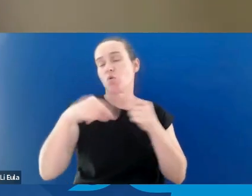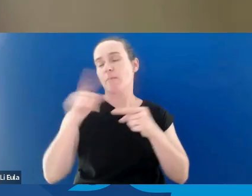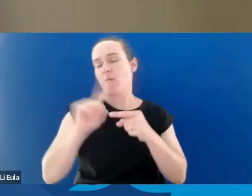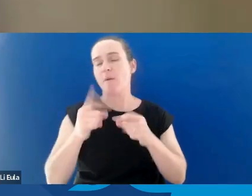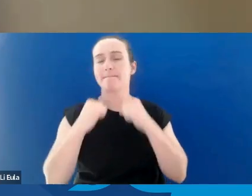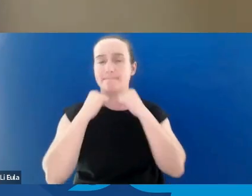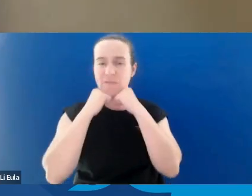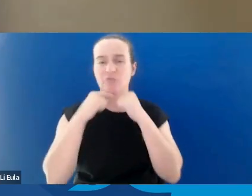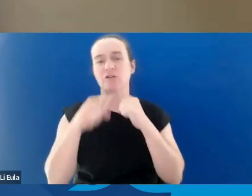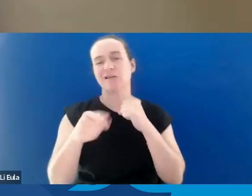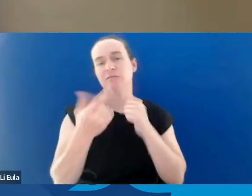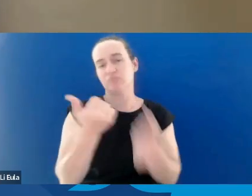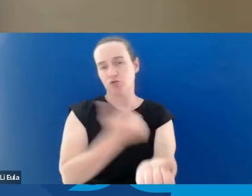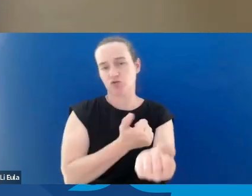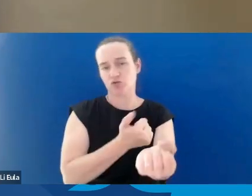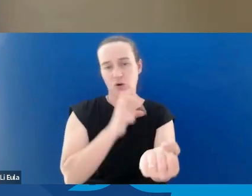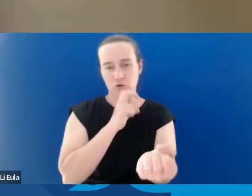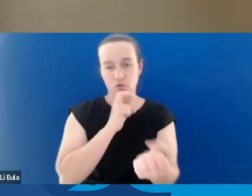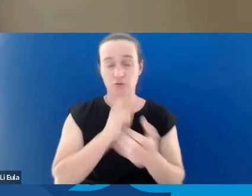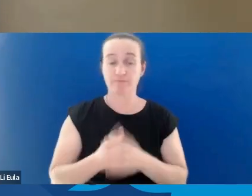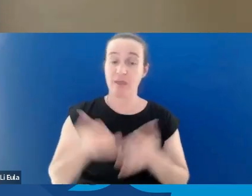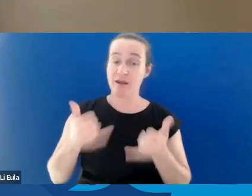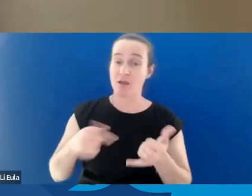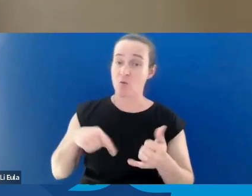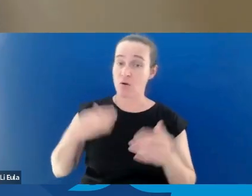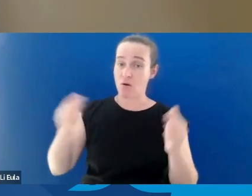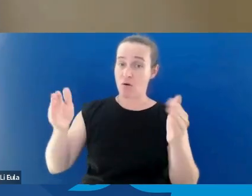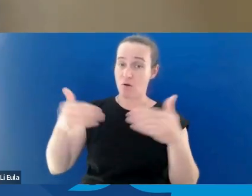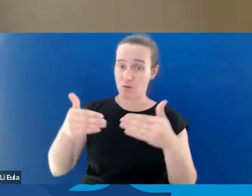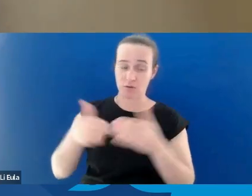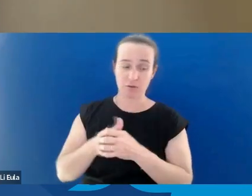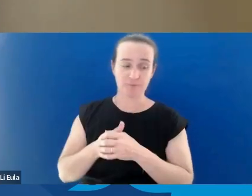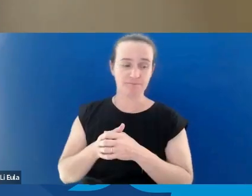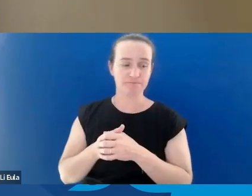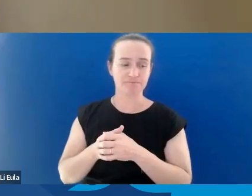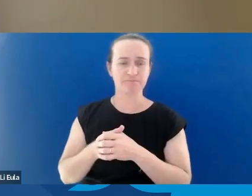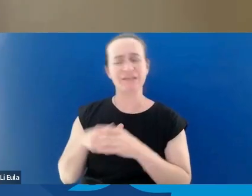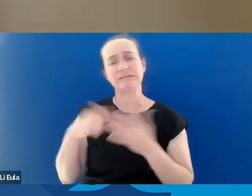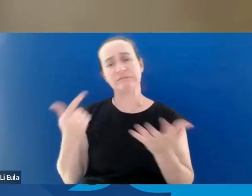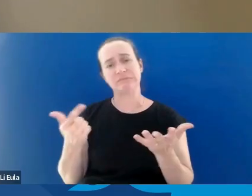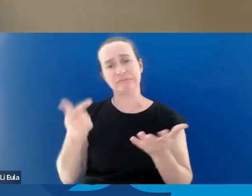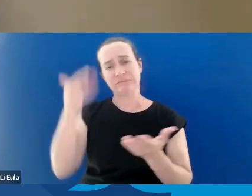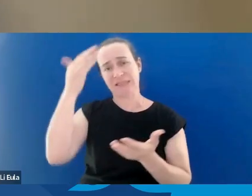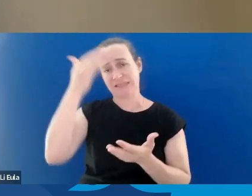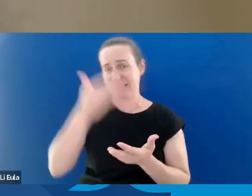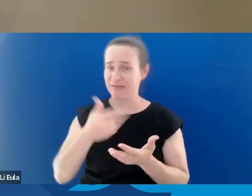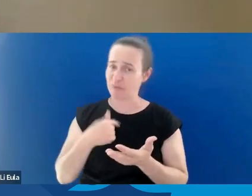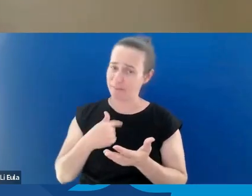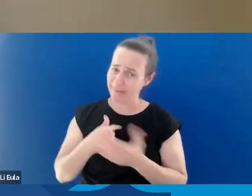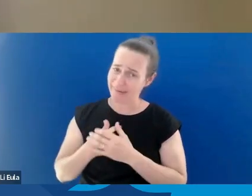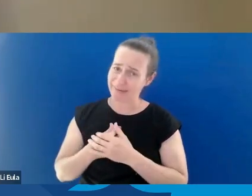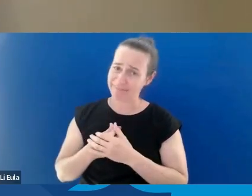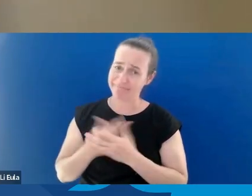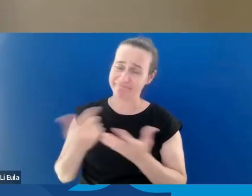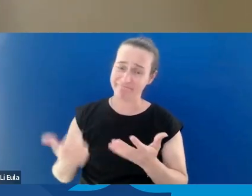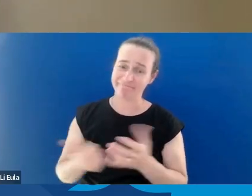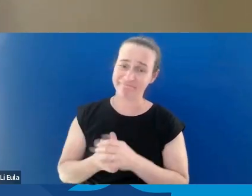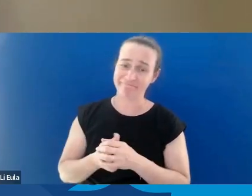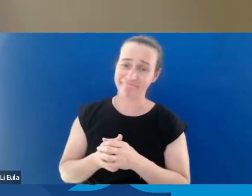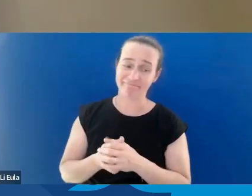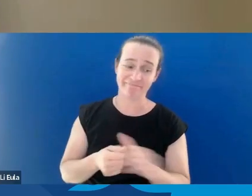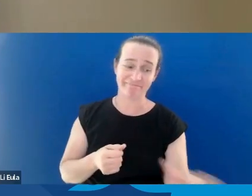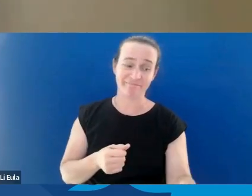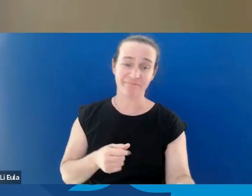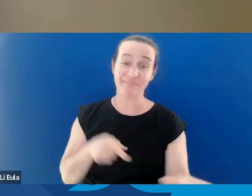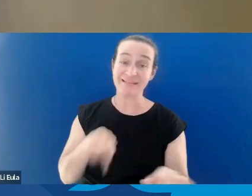now will close off this webinar, and very sad for me as your moderator is this is